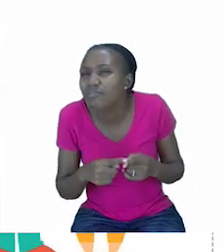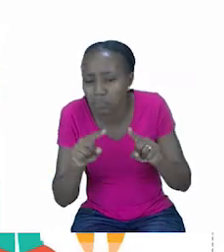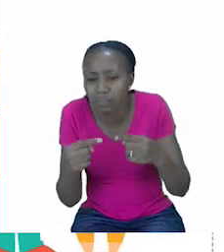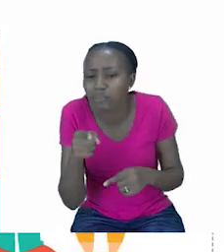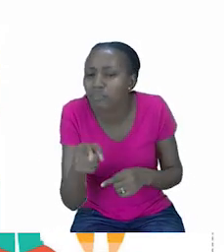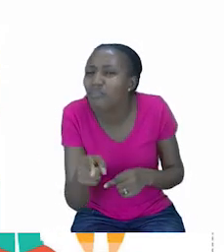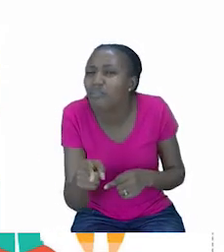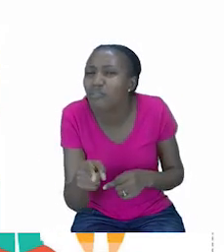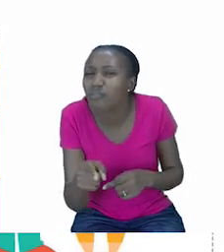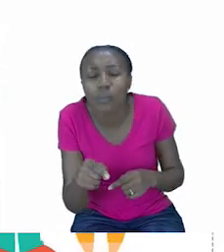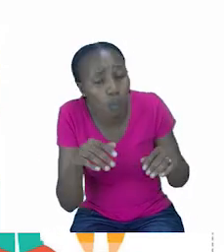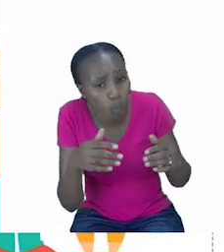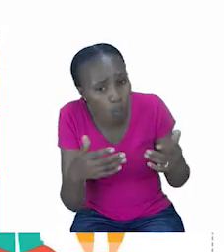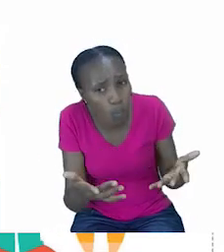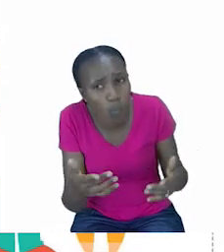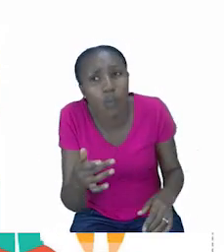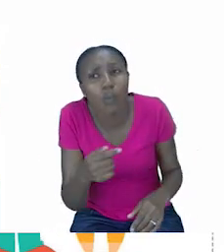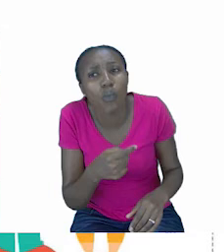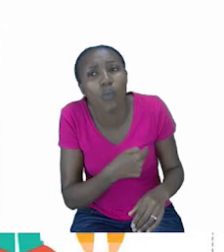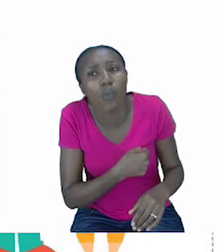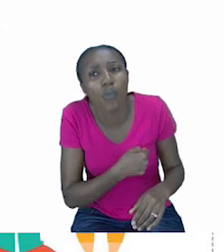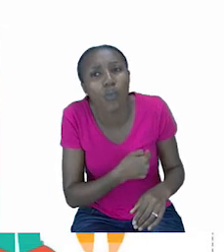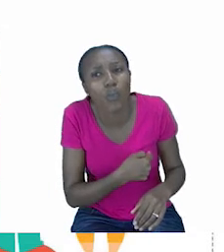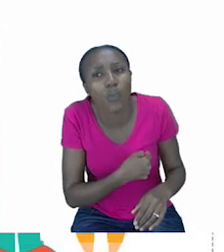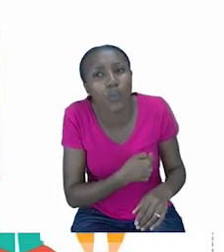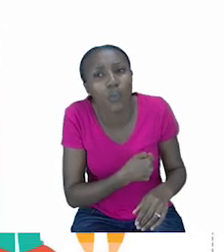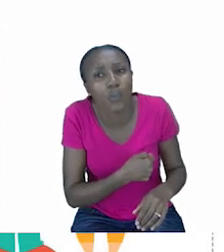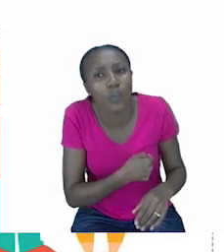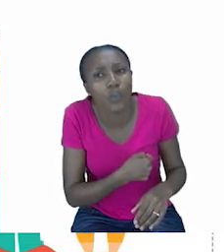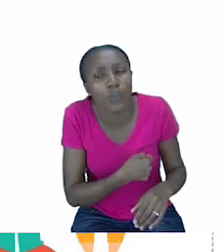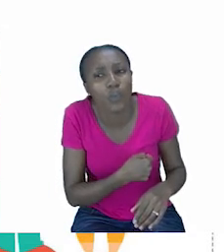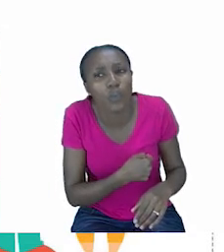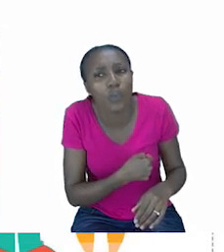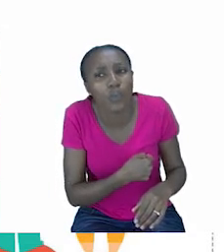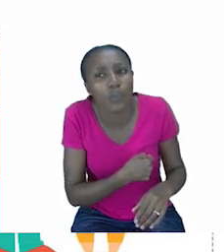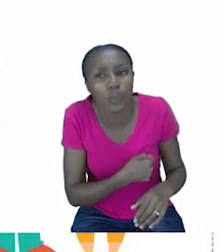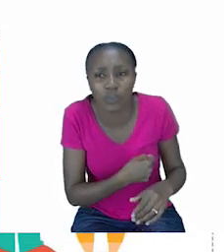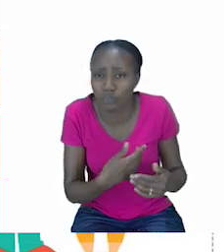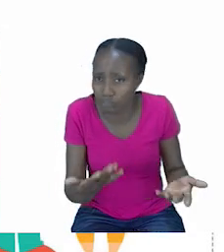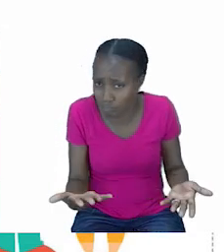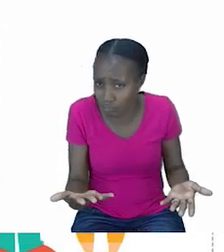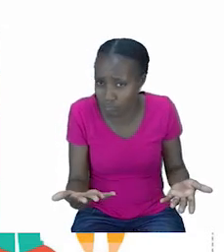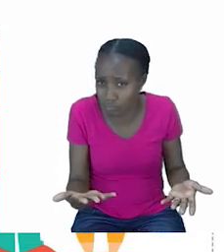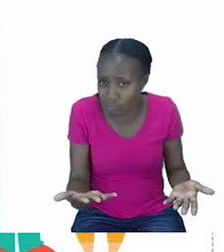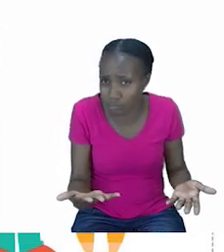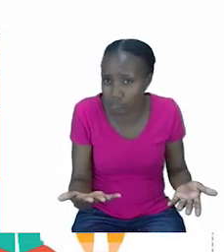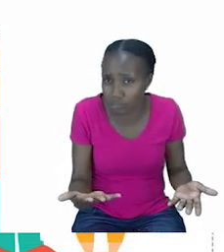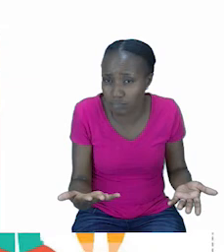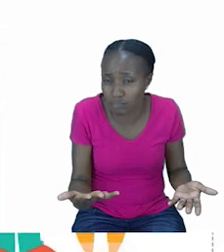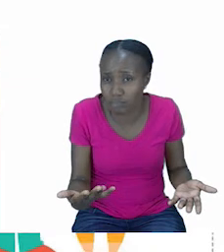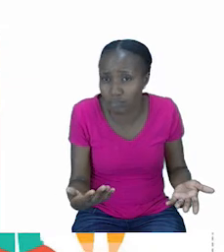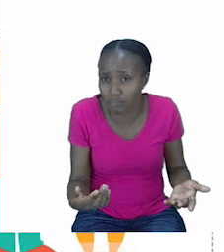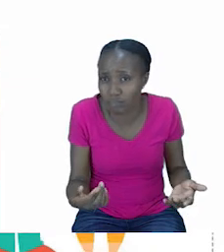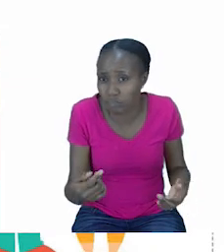it or do we say she? Do we say